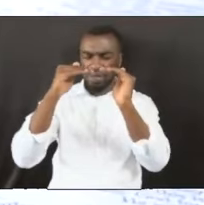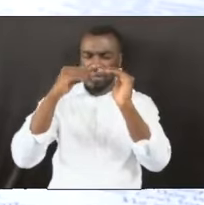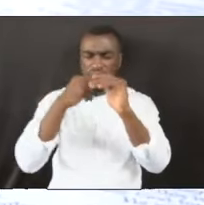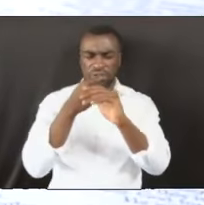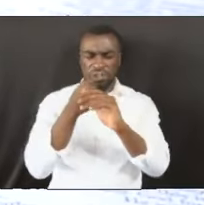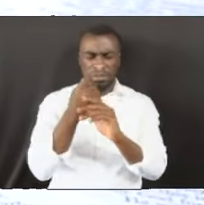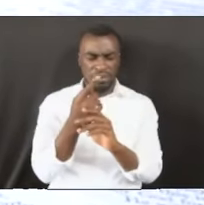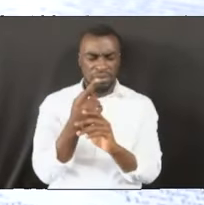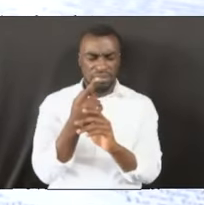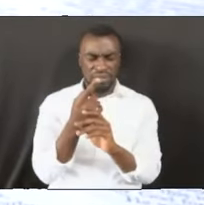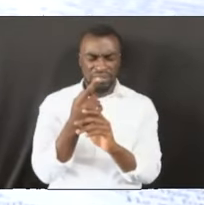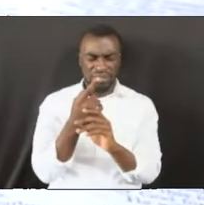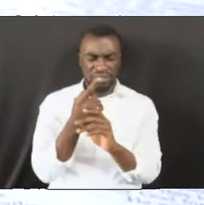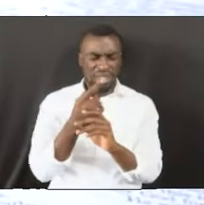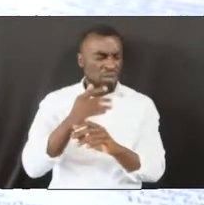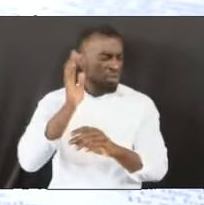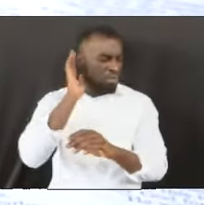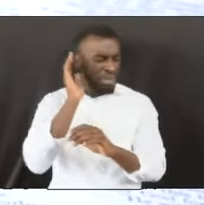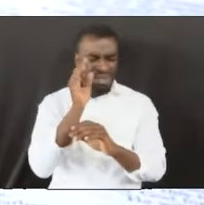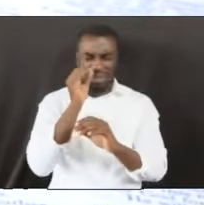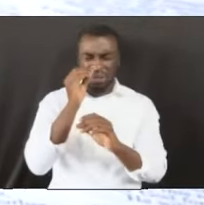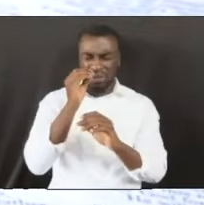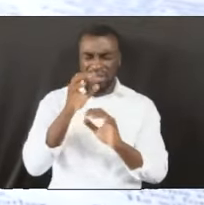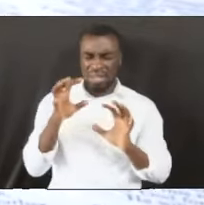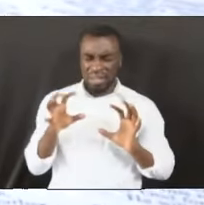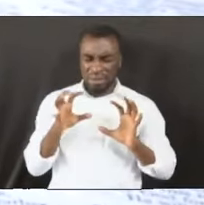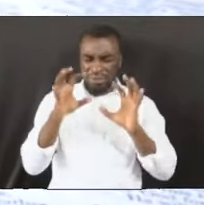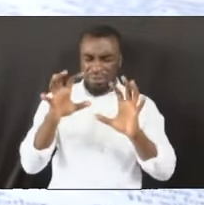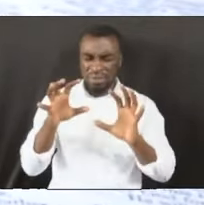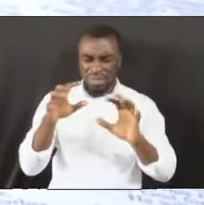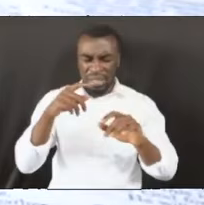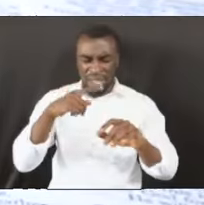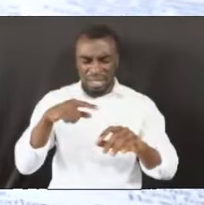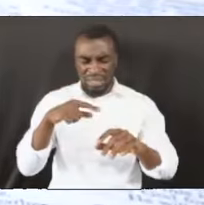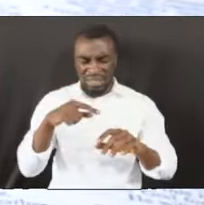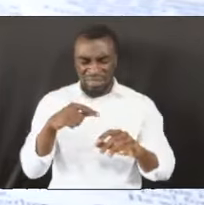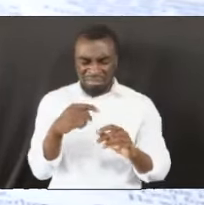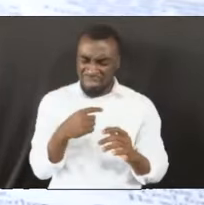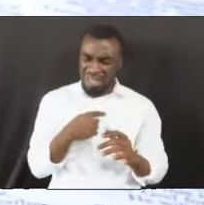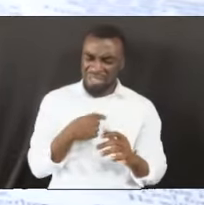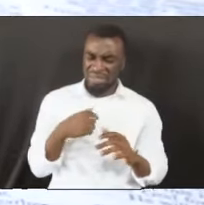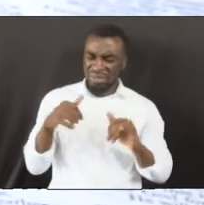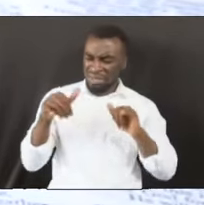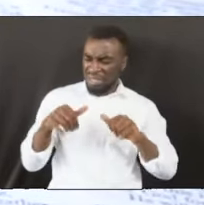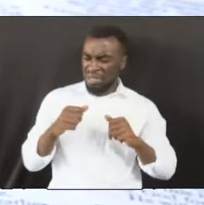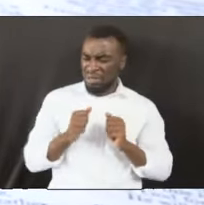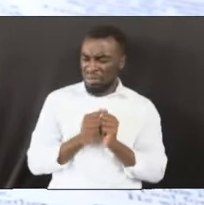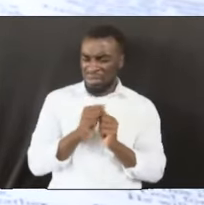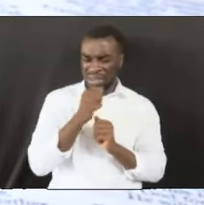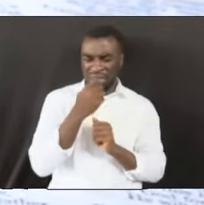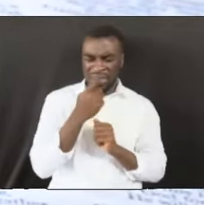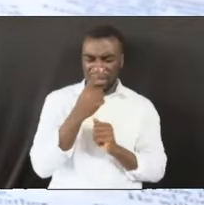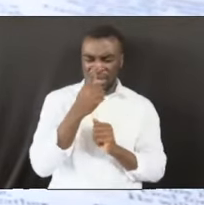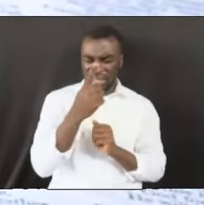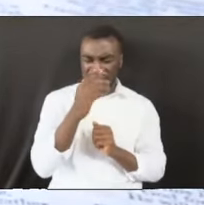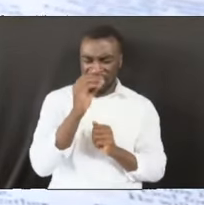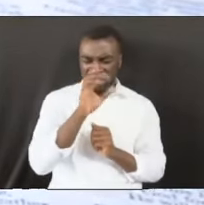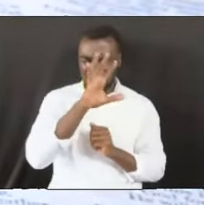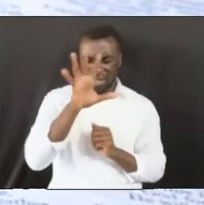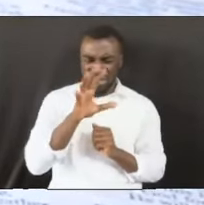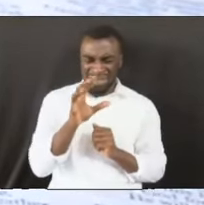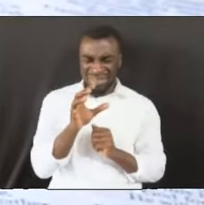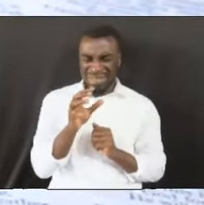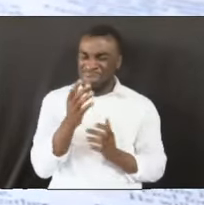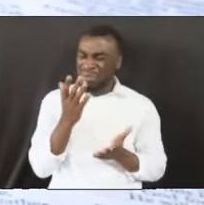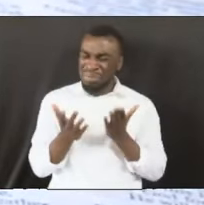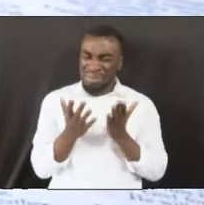non-compliance has cost us a lot, whether in withholding tithe, whether, Lord, it is uncontrolled